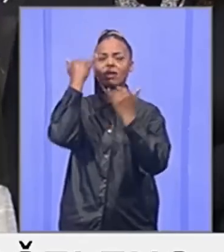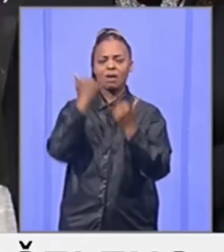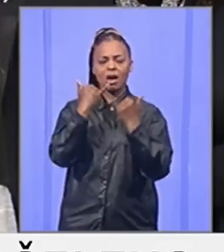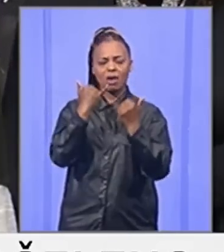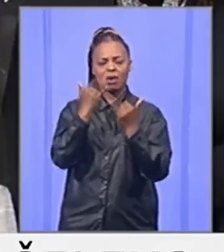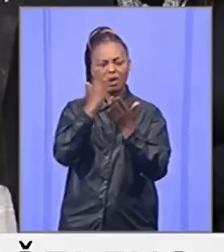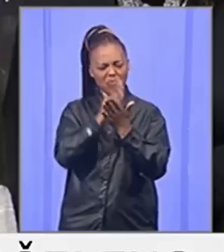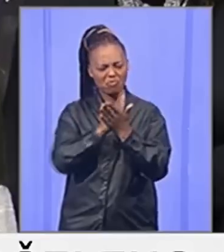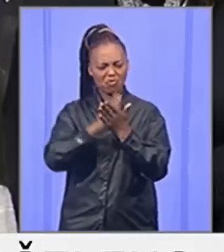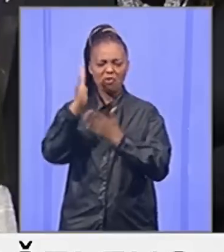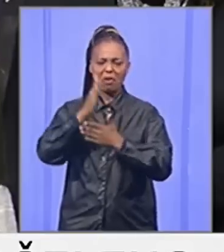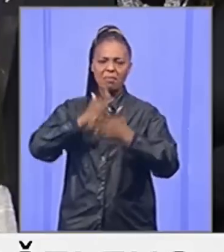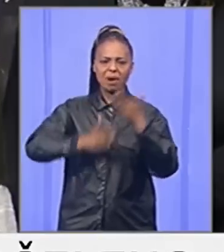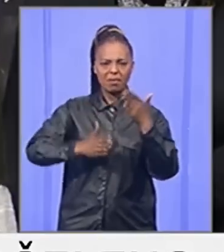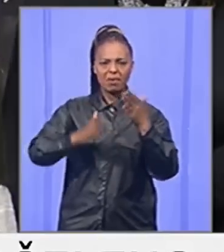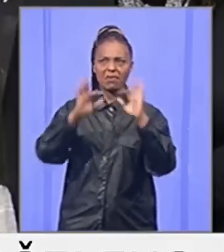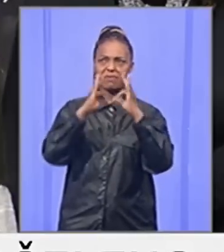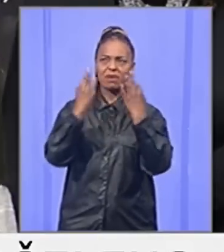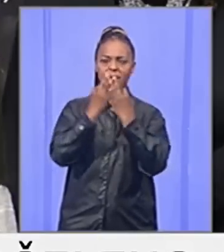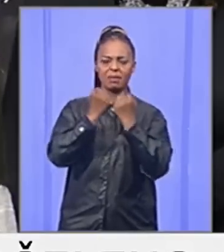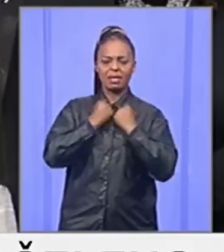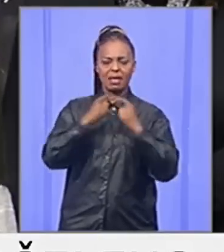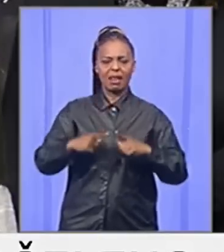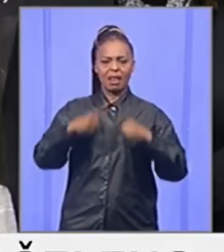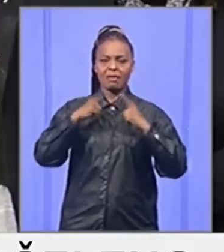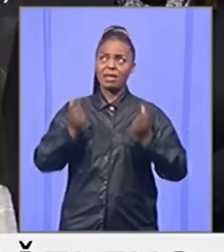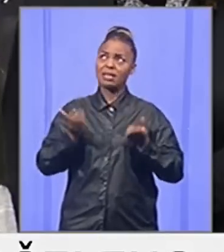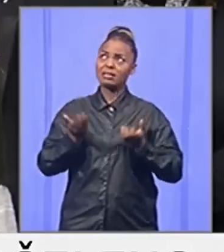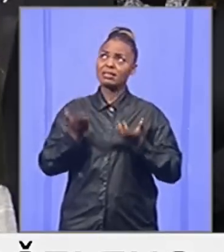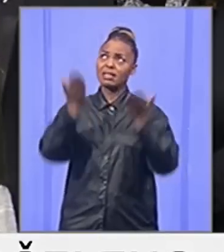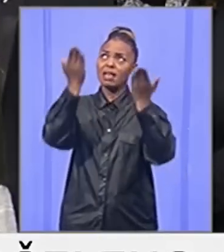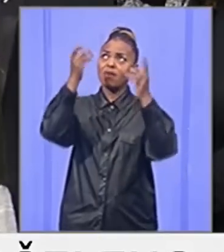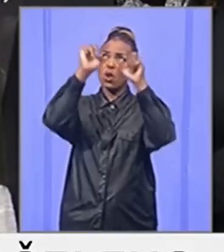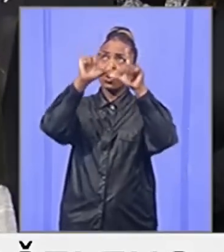life and that of my family, I will serve the Lord.